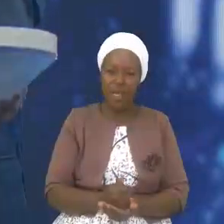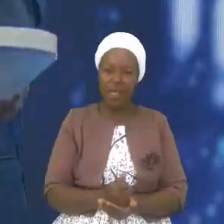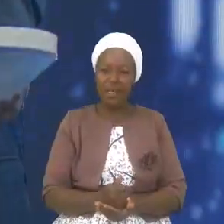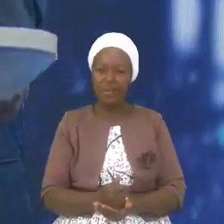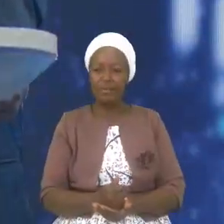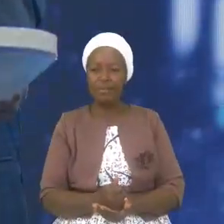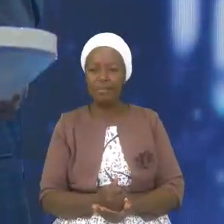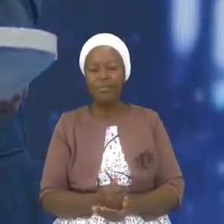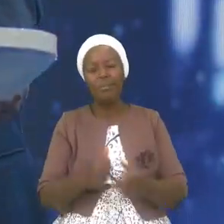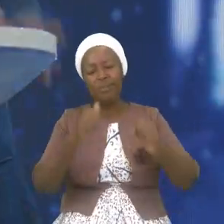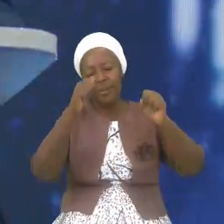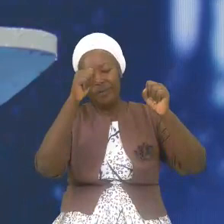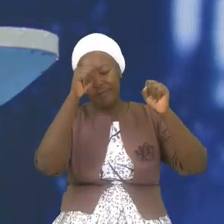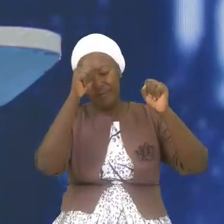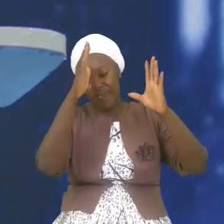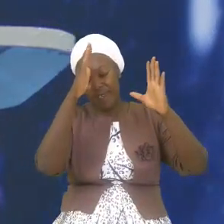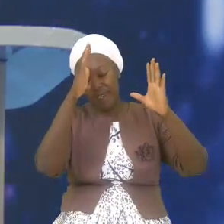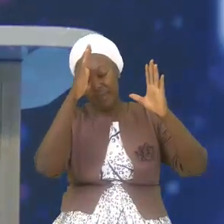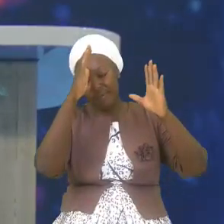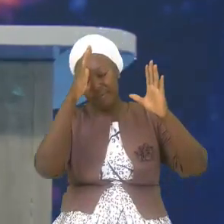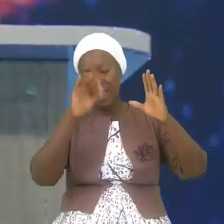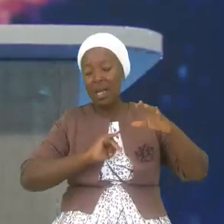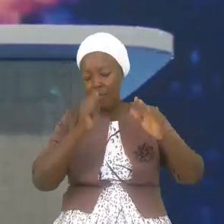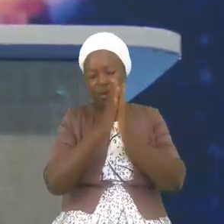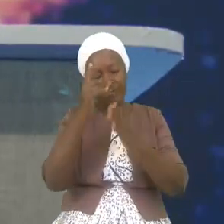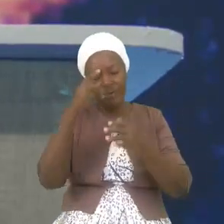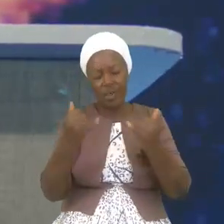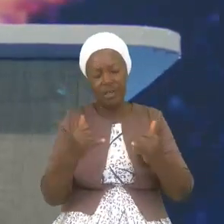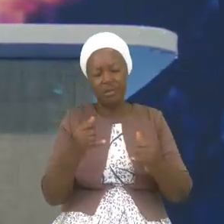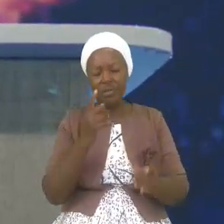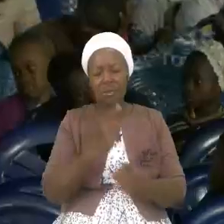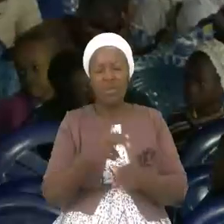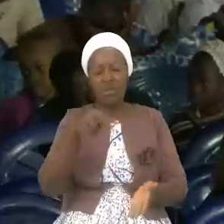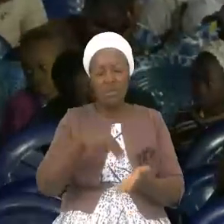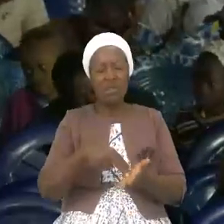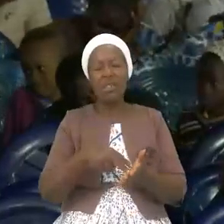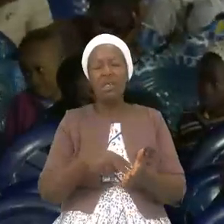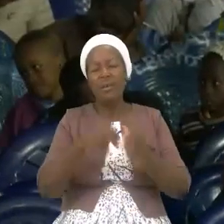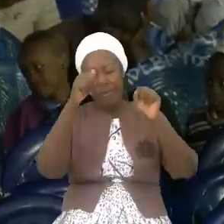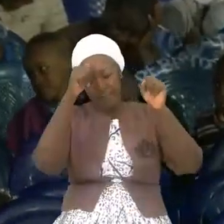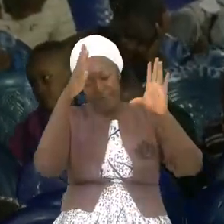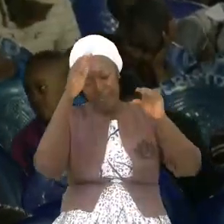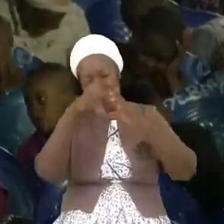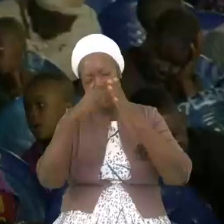up that hand. Father, in the mighty name of Jesus, according to your promise, we know all have